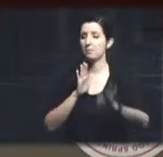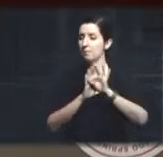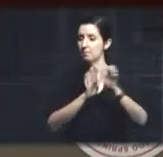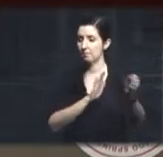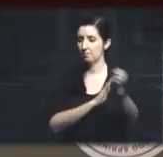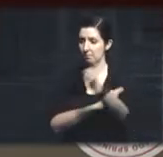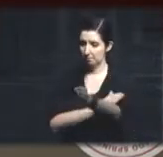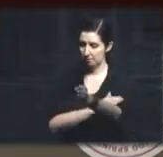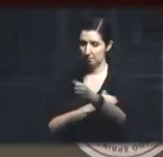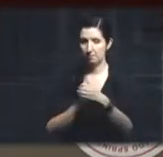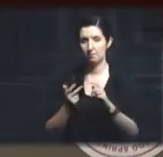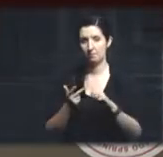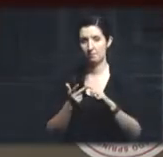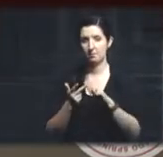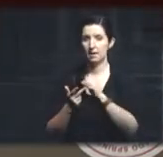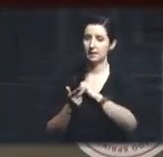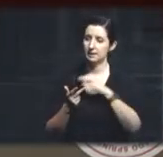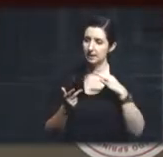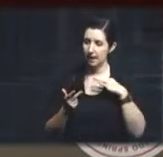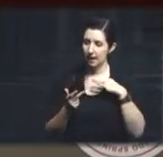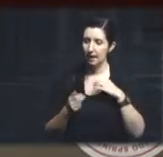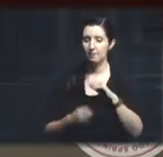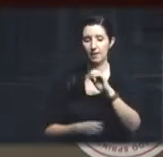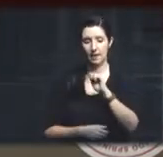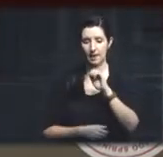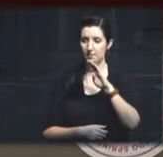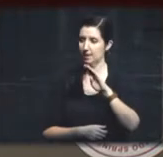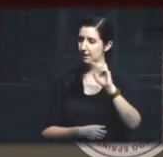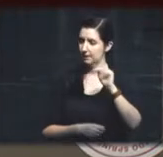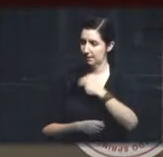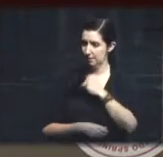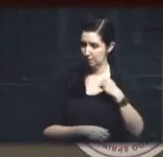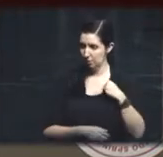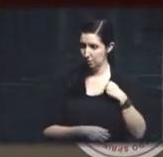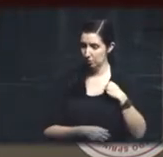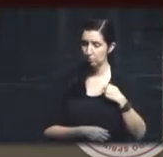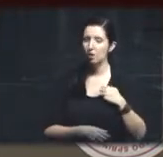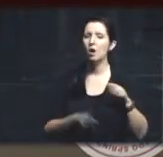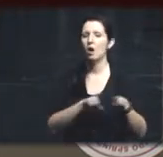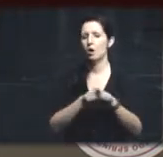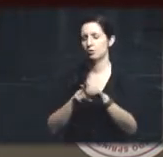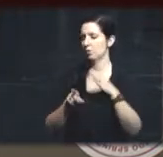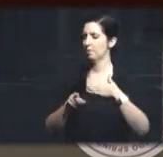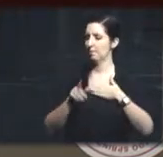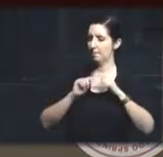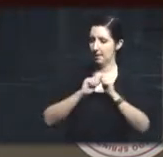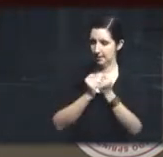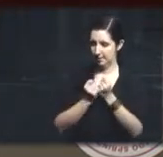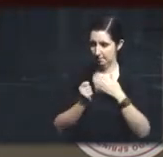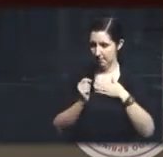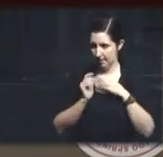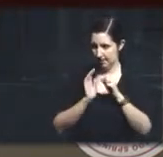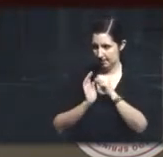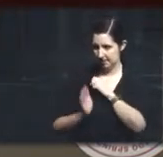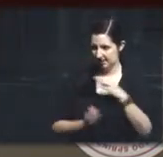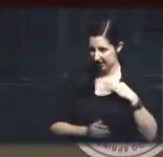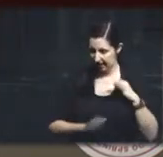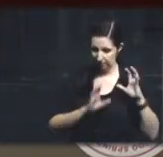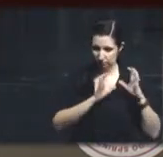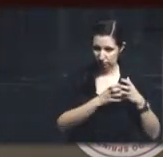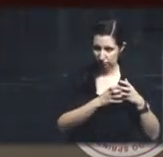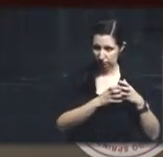classified staff and APT appointed members, and then my team, my staff. And so we were the ones who looked at about 30